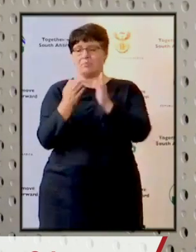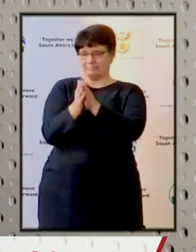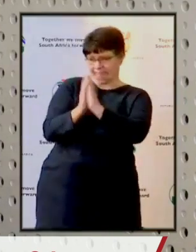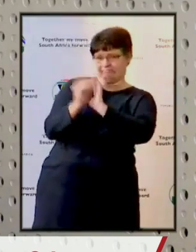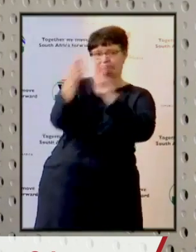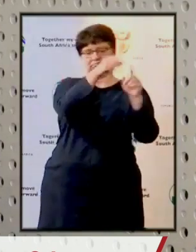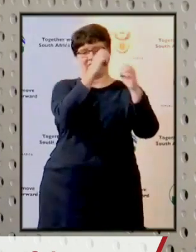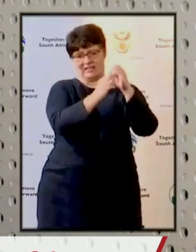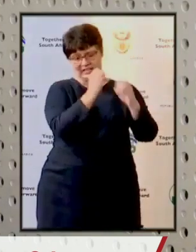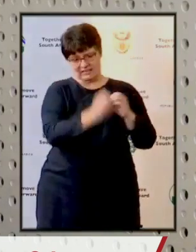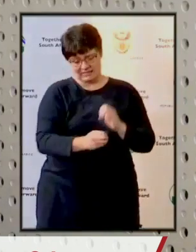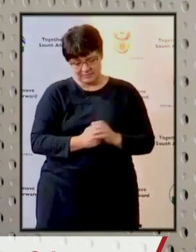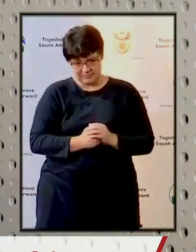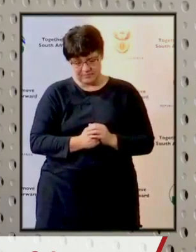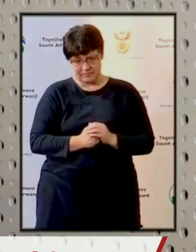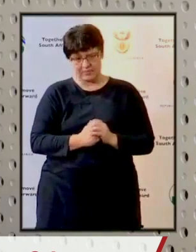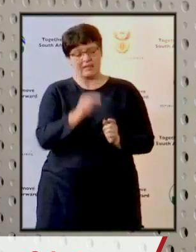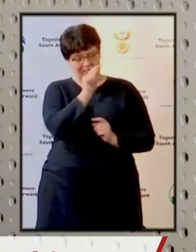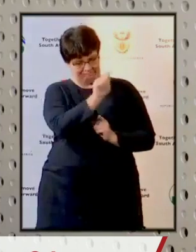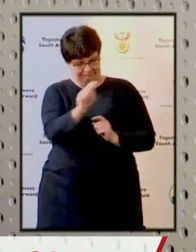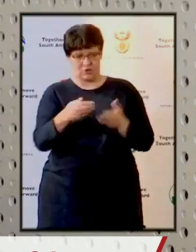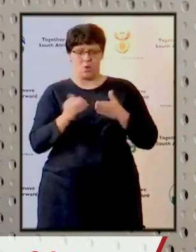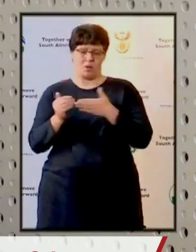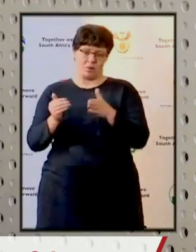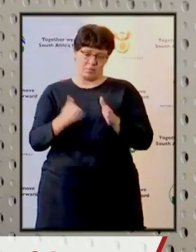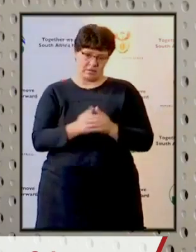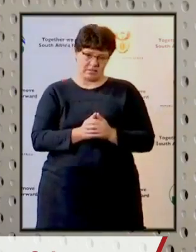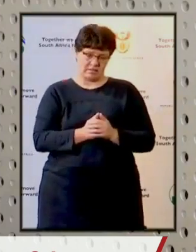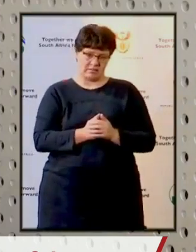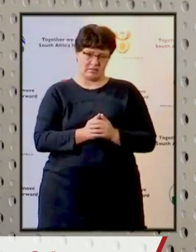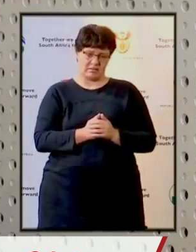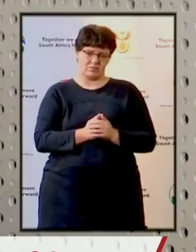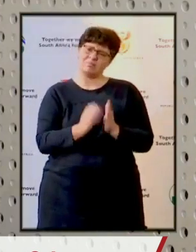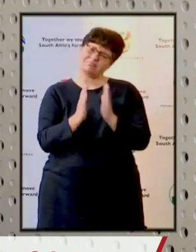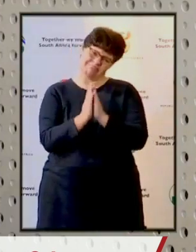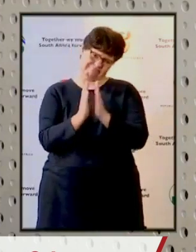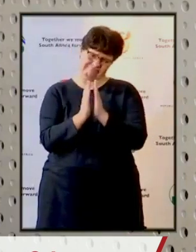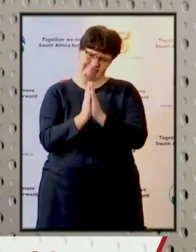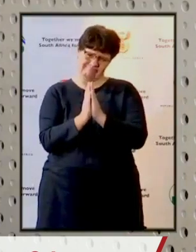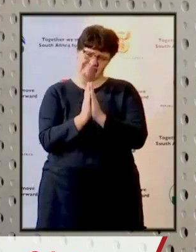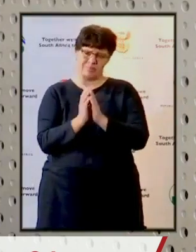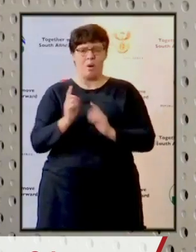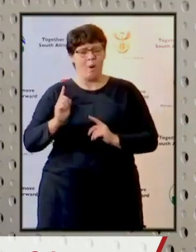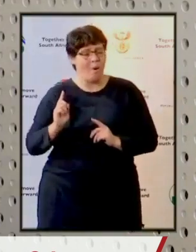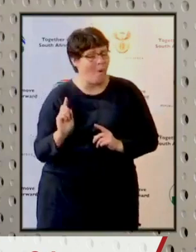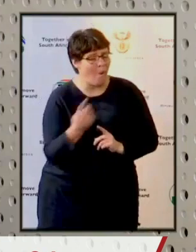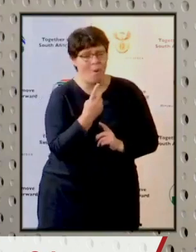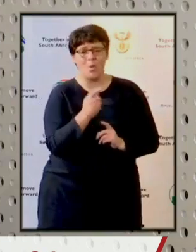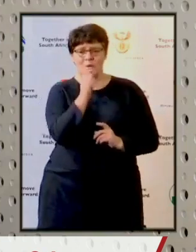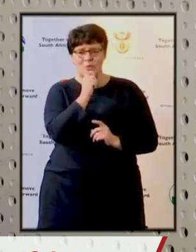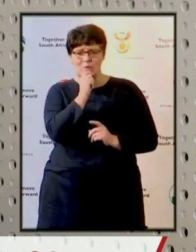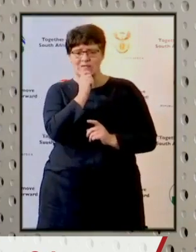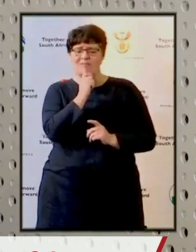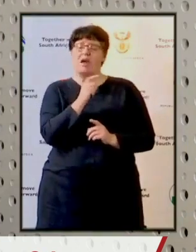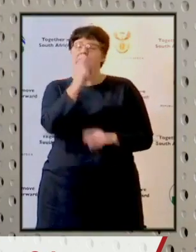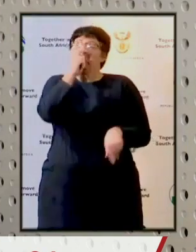these services that will now open up. And so it's really a call that we must use it as sparingly as possible.